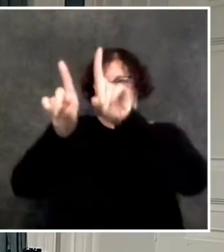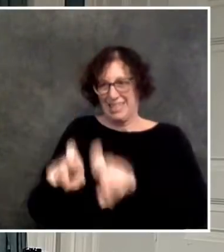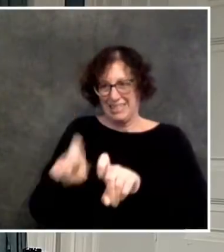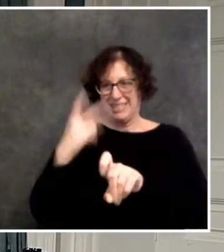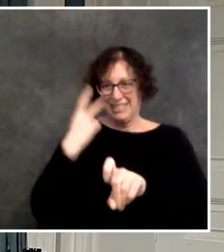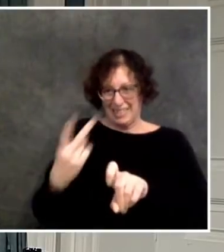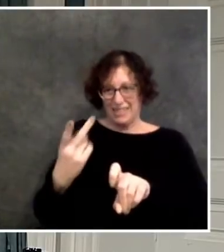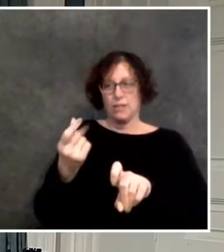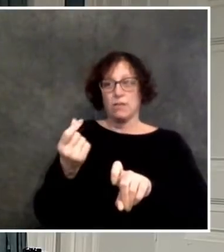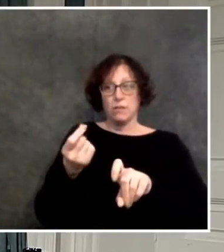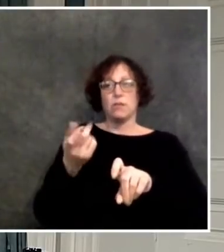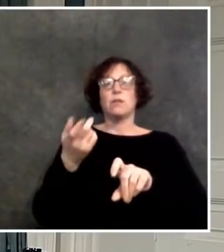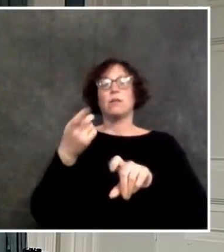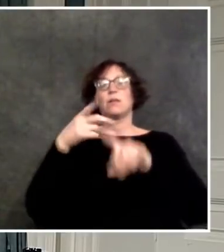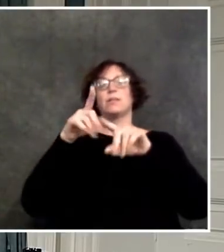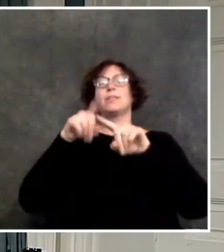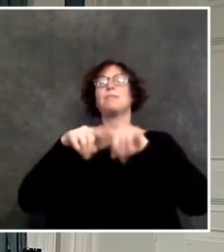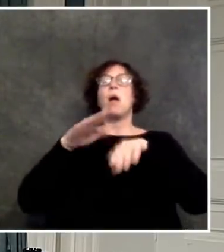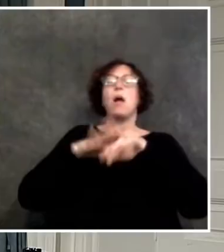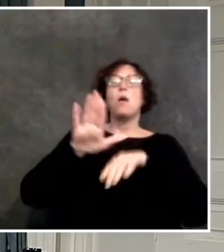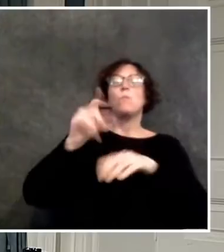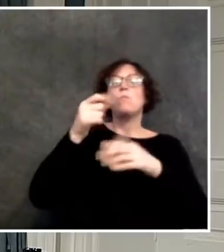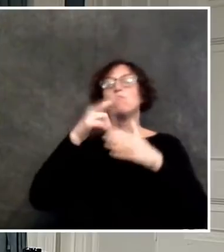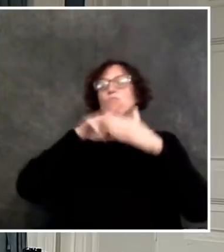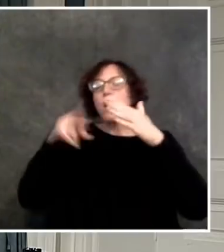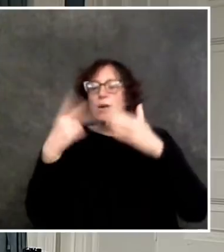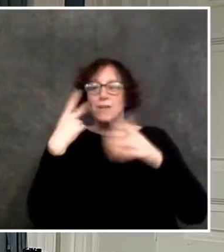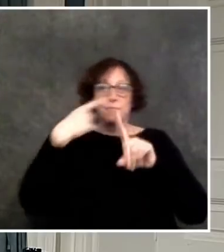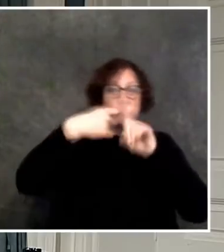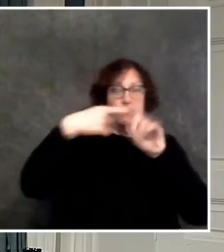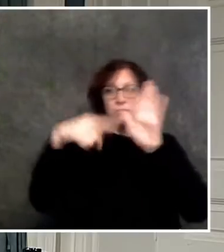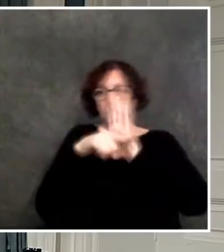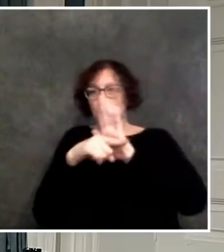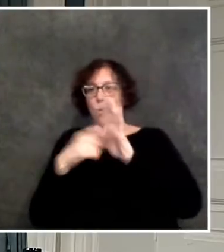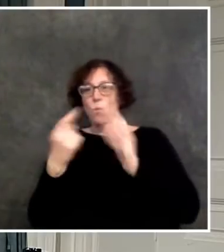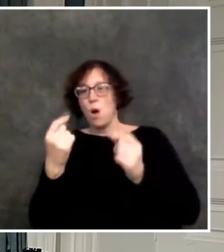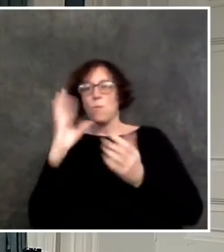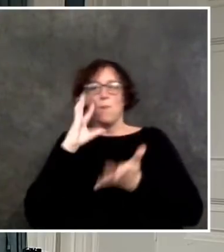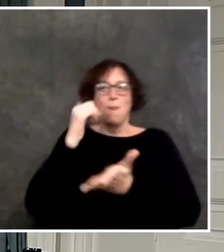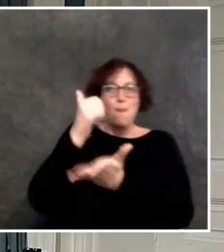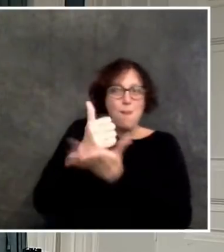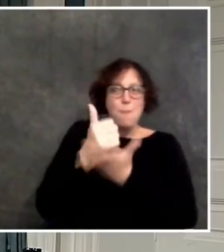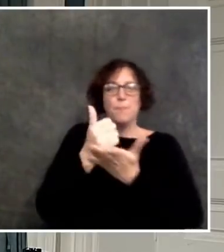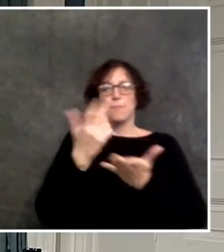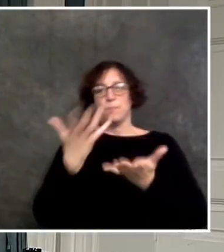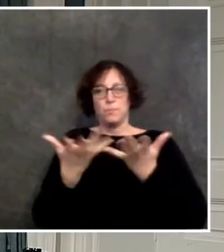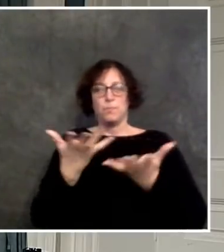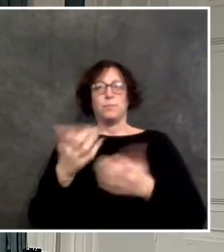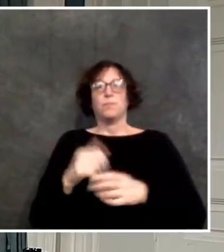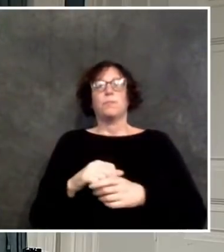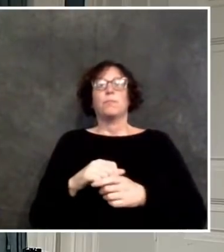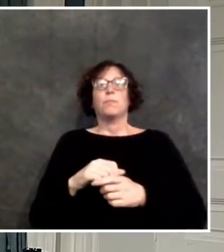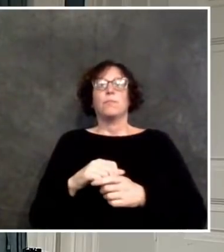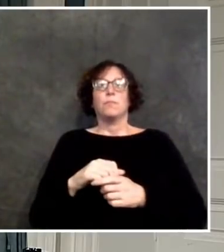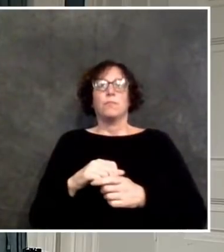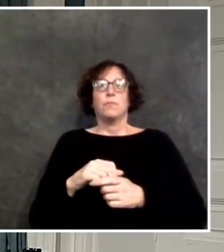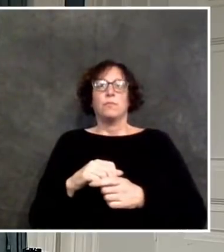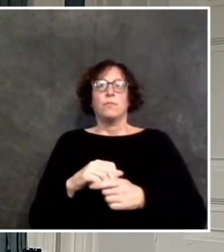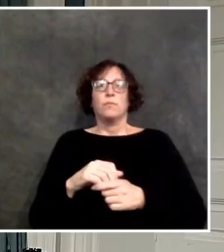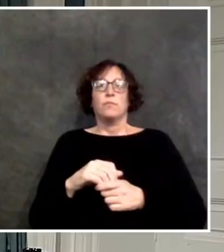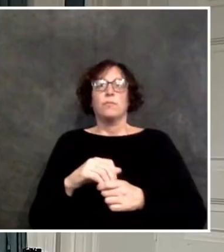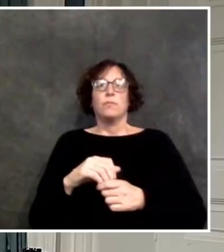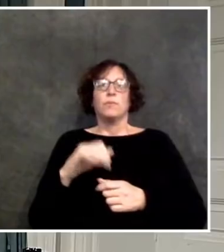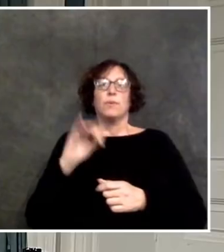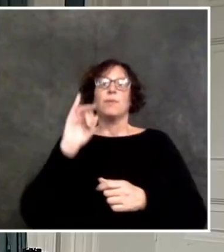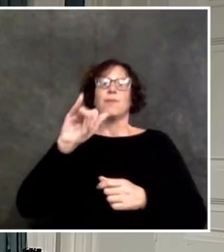Hi, Mayor. Can you hear me? Yes, Jill. Hi. I wanted to ask you about the death of Sandra Santos